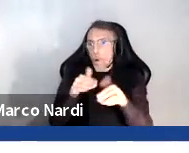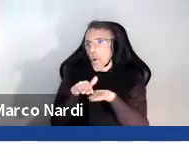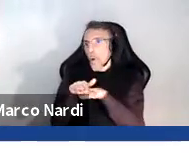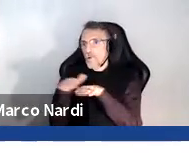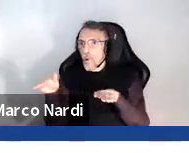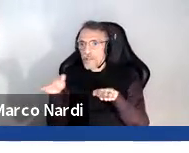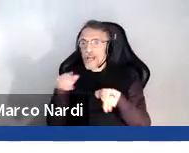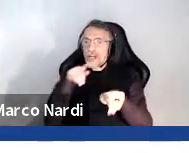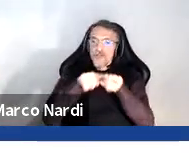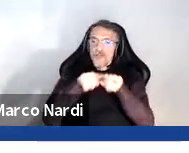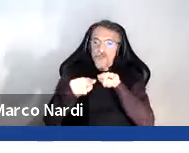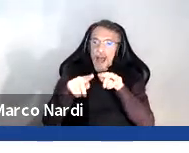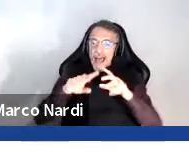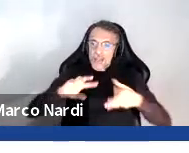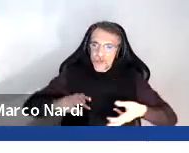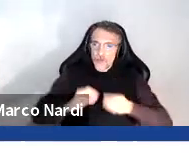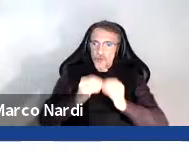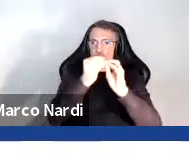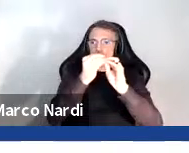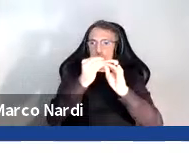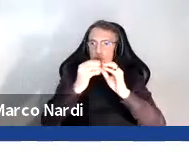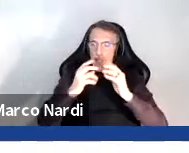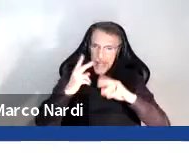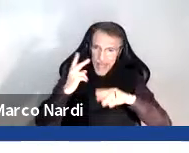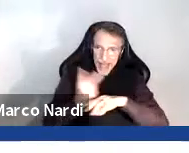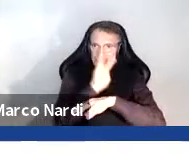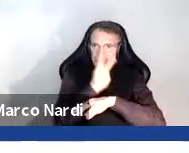to restore debt sustainability